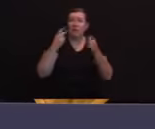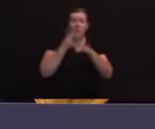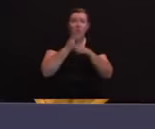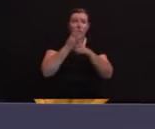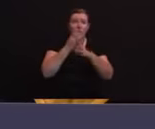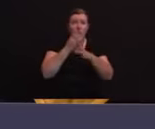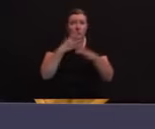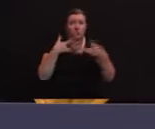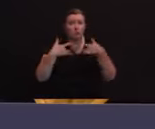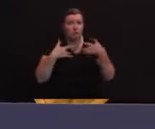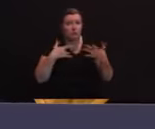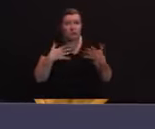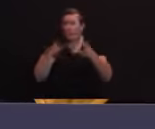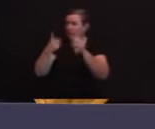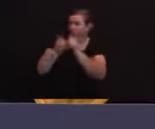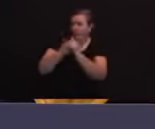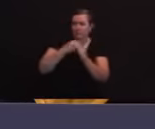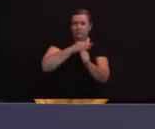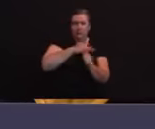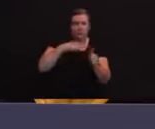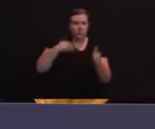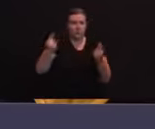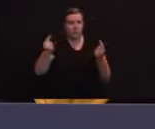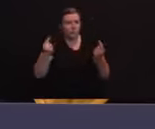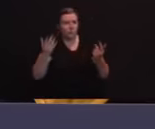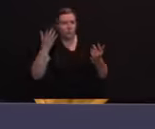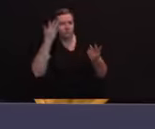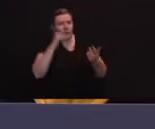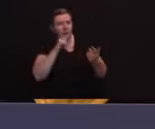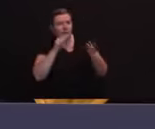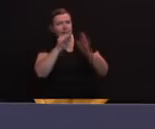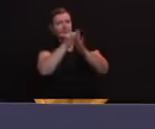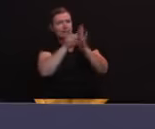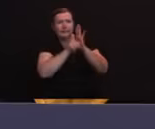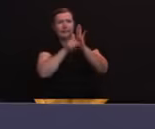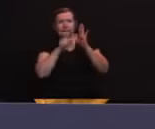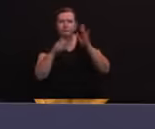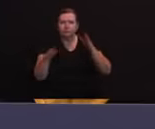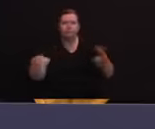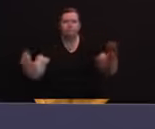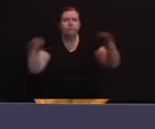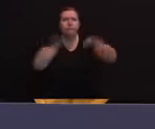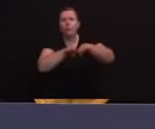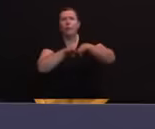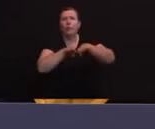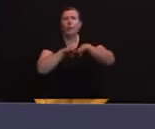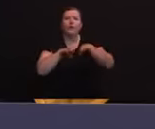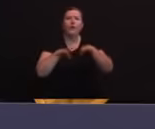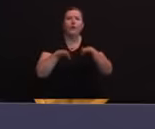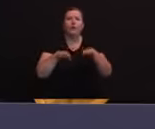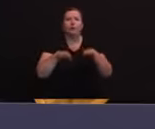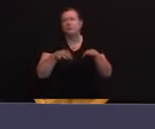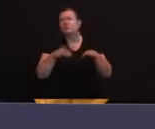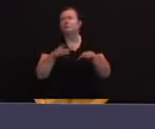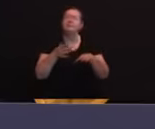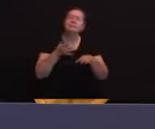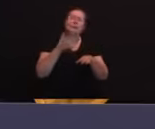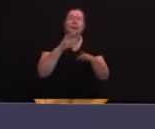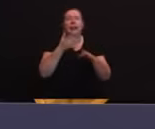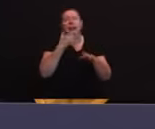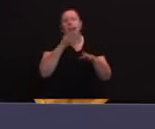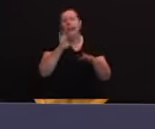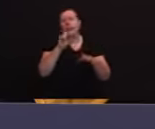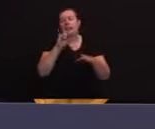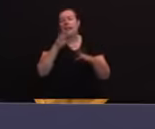state and want to know why the state hasn't shut down elective surgeries. Is that something that's imminent? And do you have enough supplies,